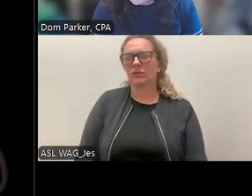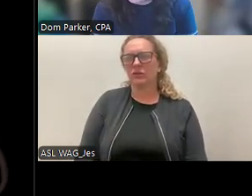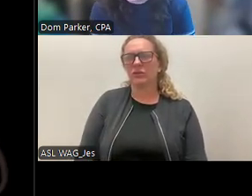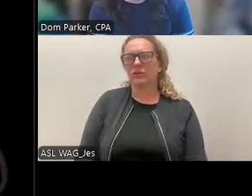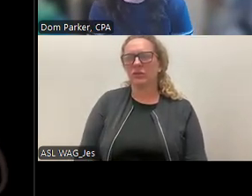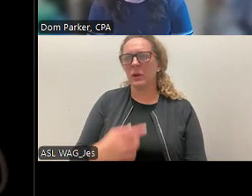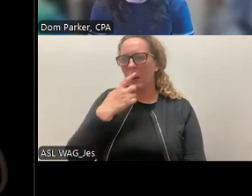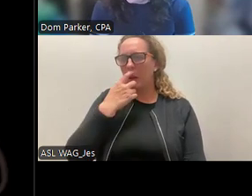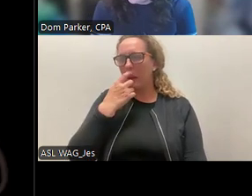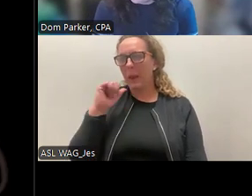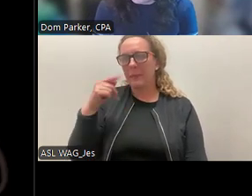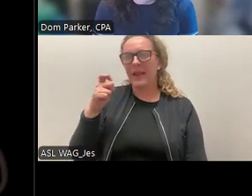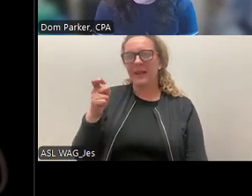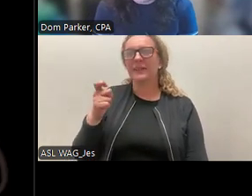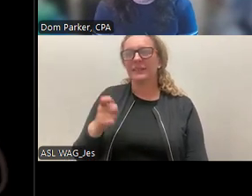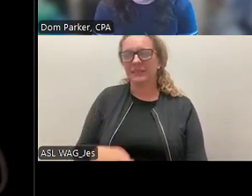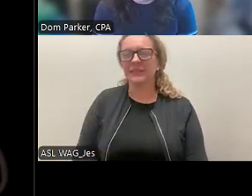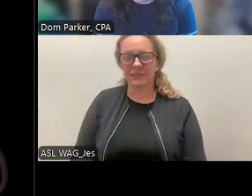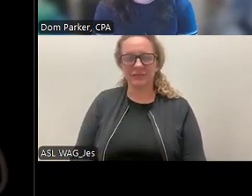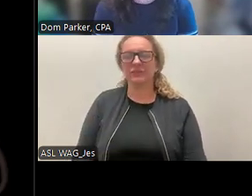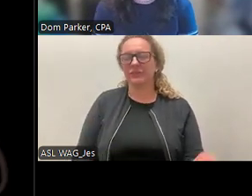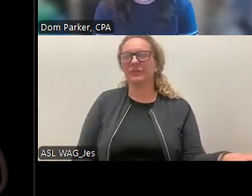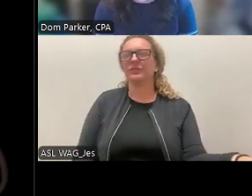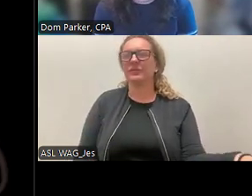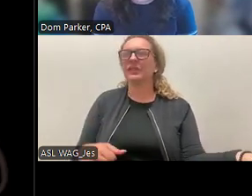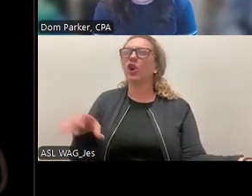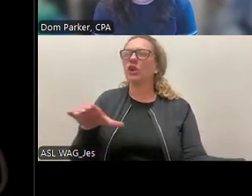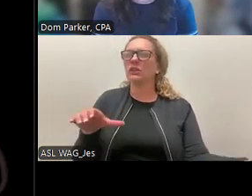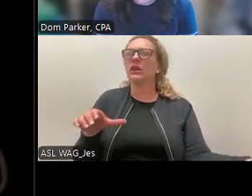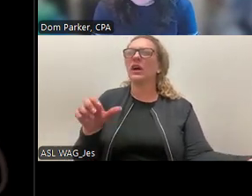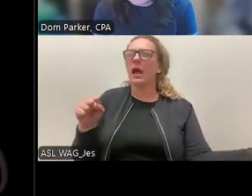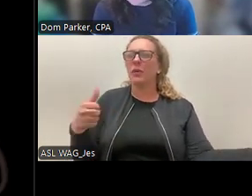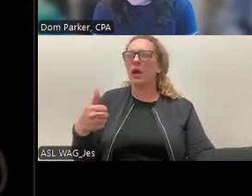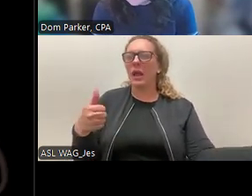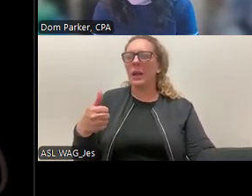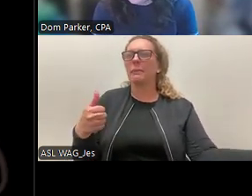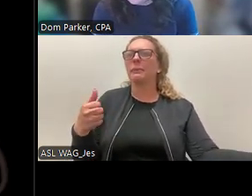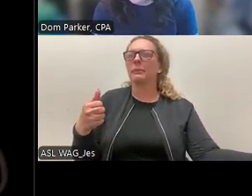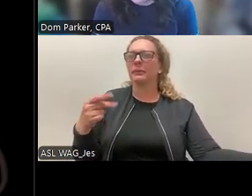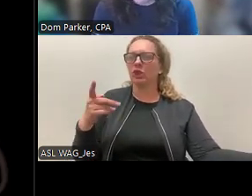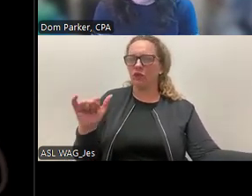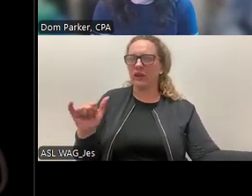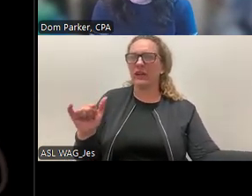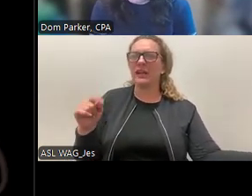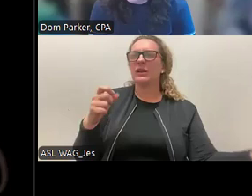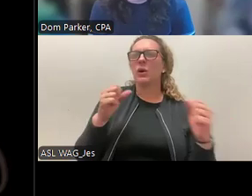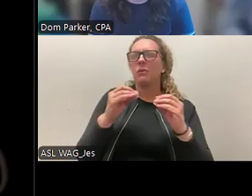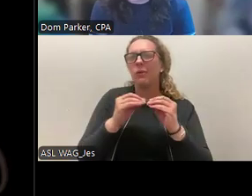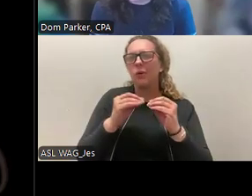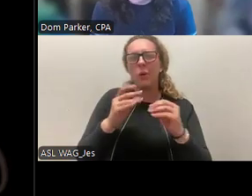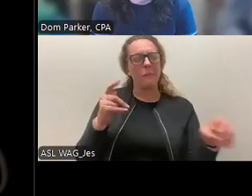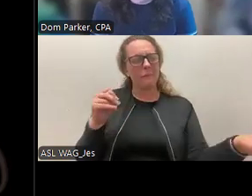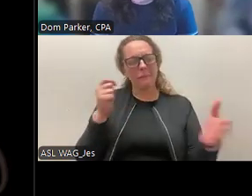So APX design patterns, they are done by Able Gamers Charity. And these are more patterns that can be used